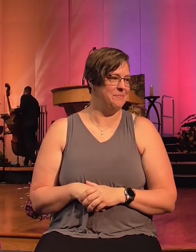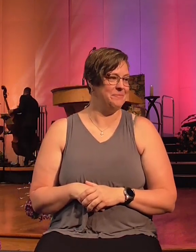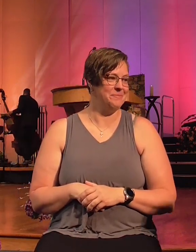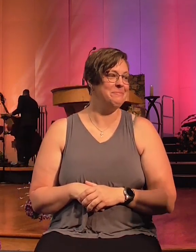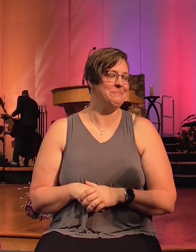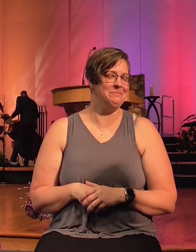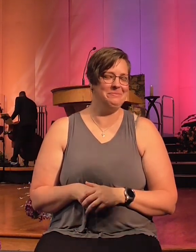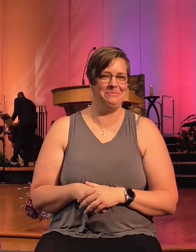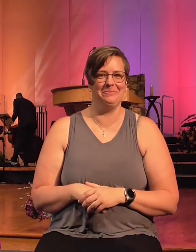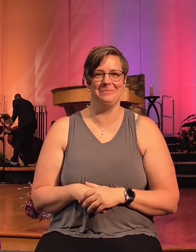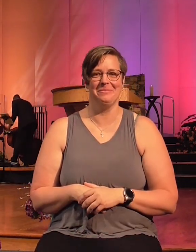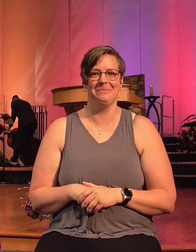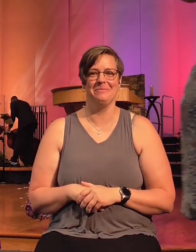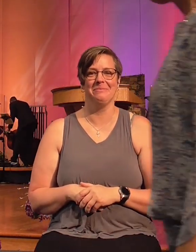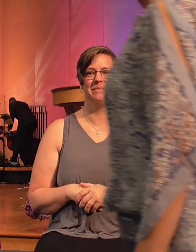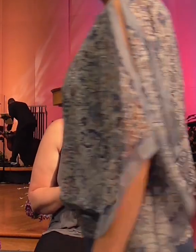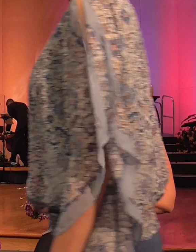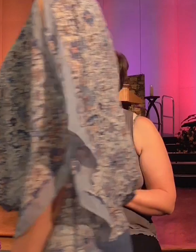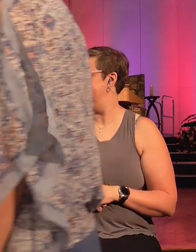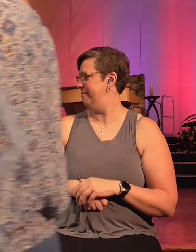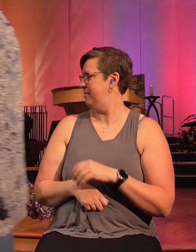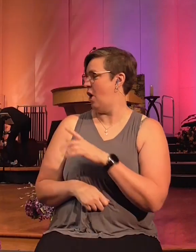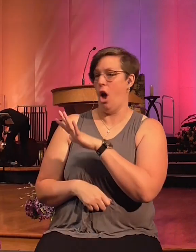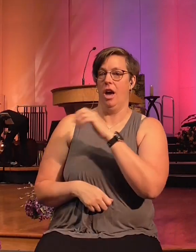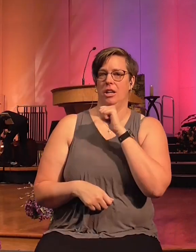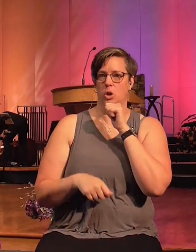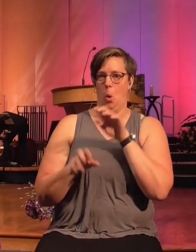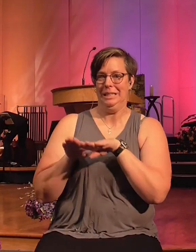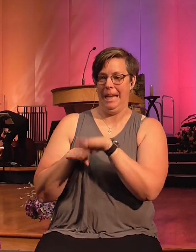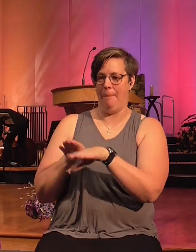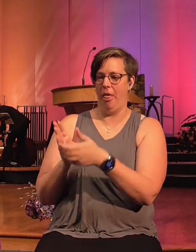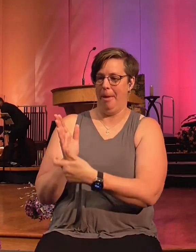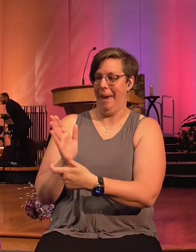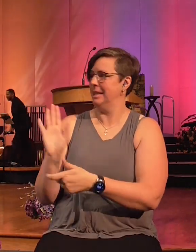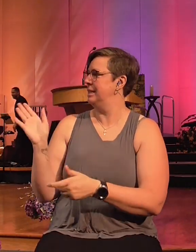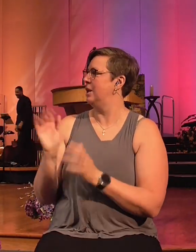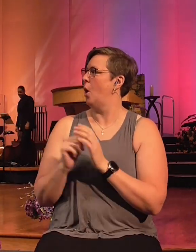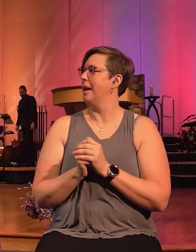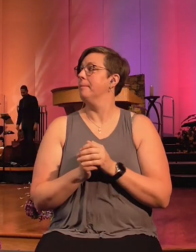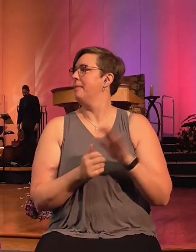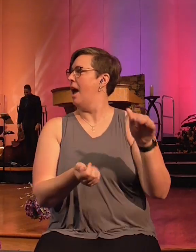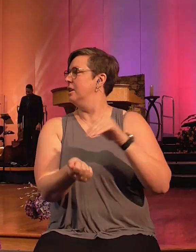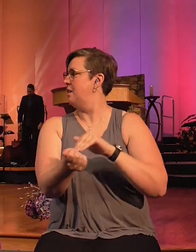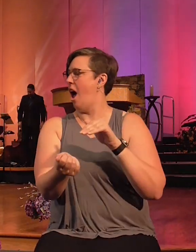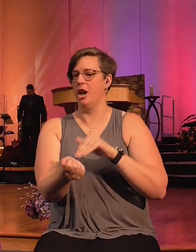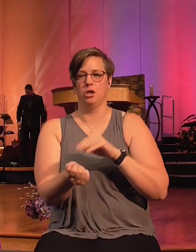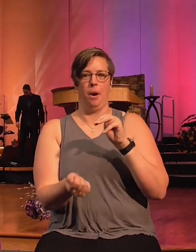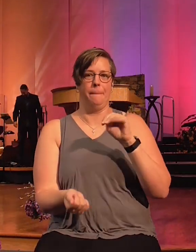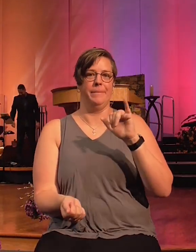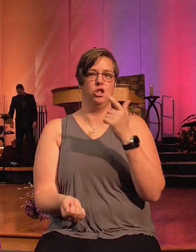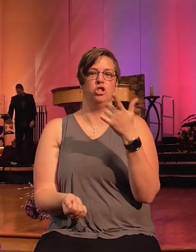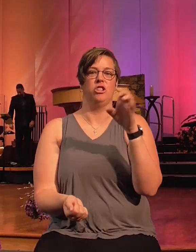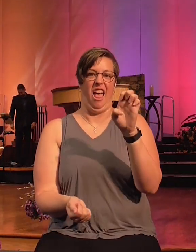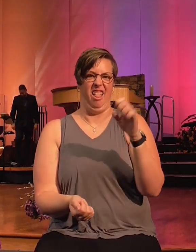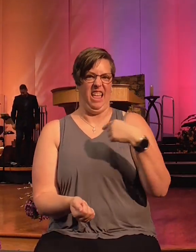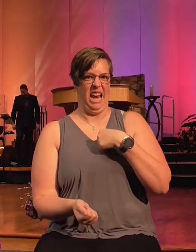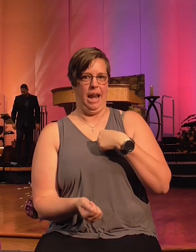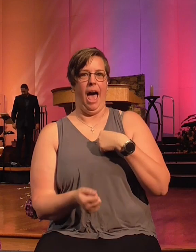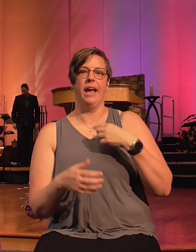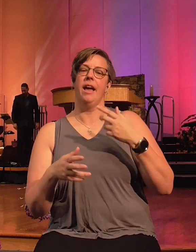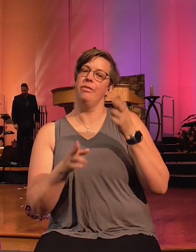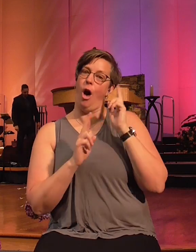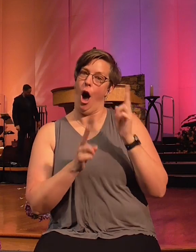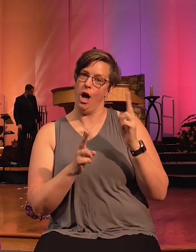Don't step on the magazine there, Carol. Thank you. Yeah. Dr. Michelle and I had the great honor to be in the Pride Parade